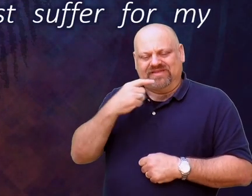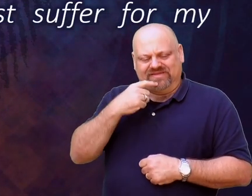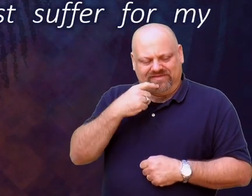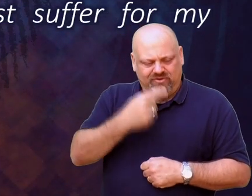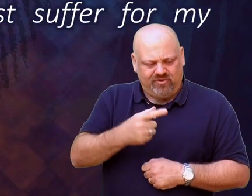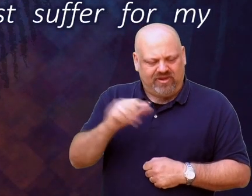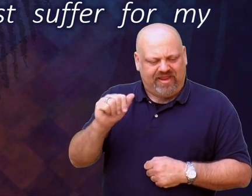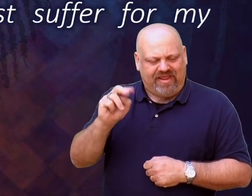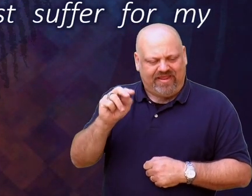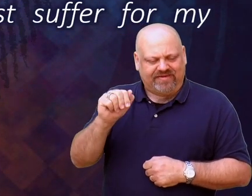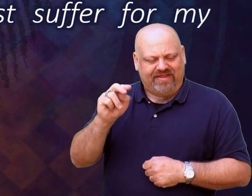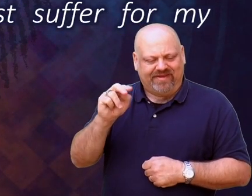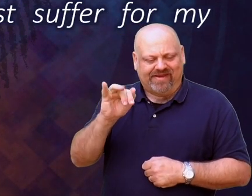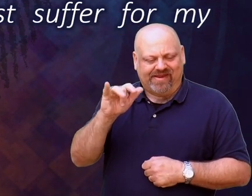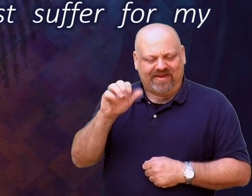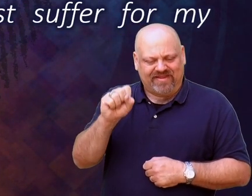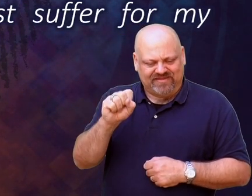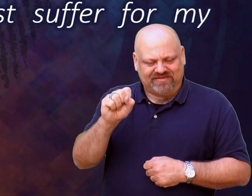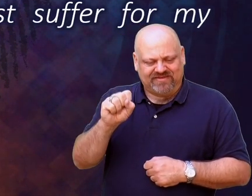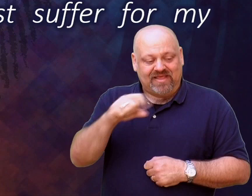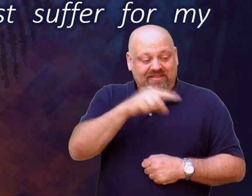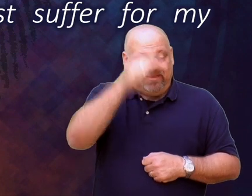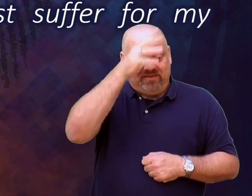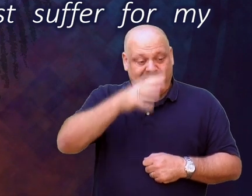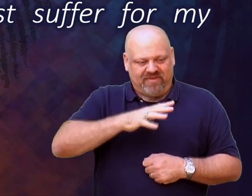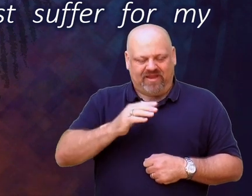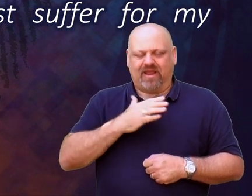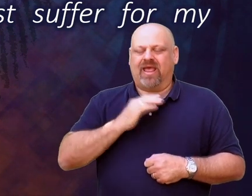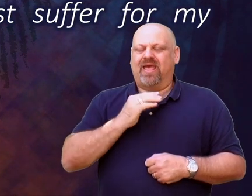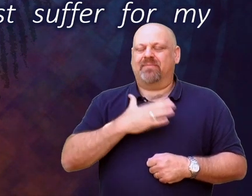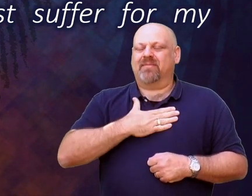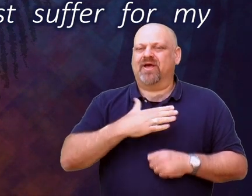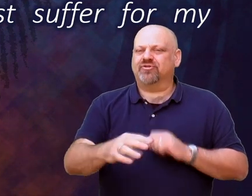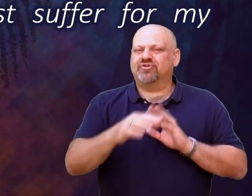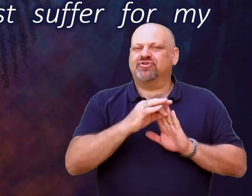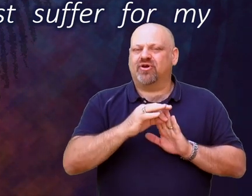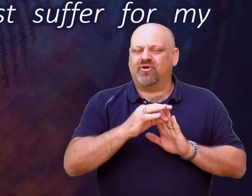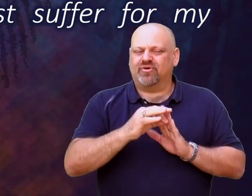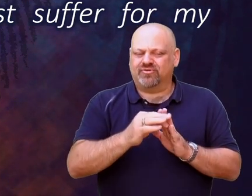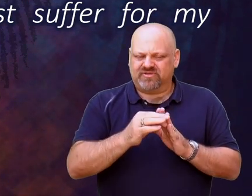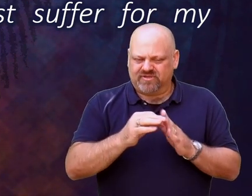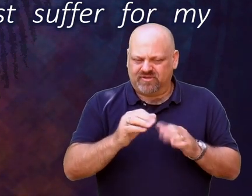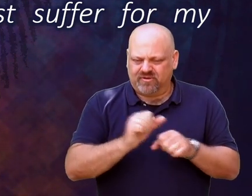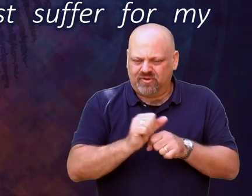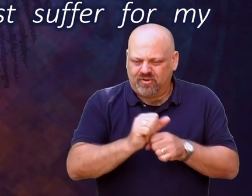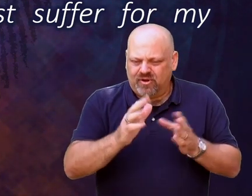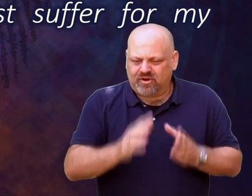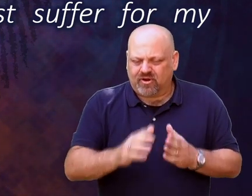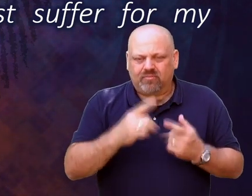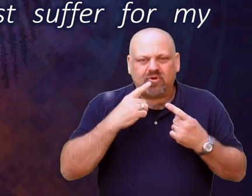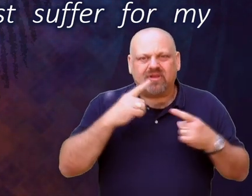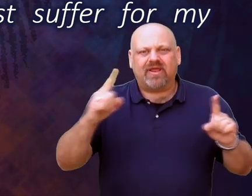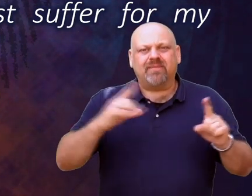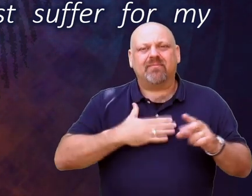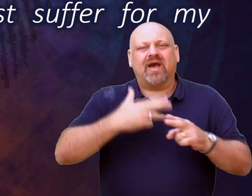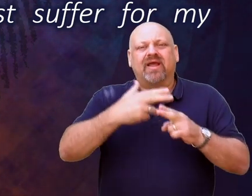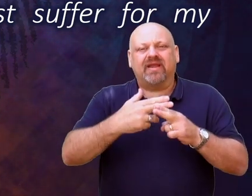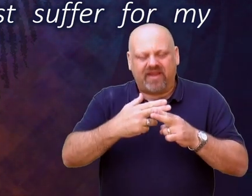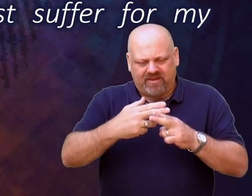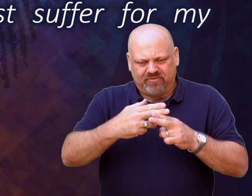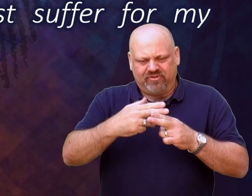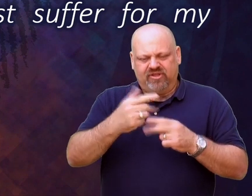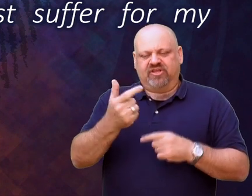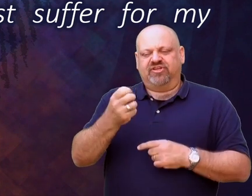go, this man is my chosen instrument to proclaim my name to the Gentiles and their